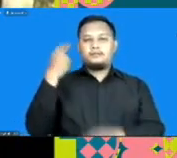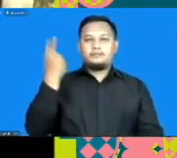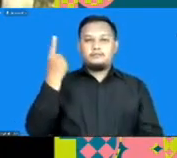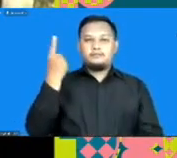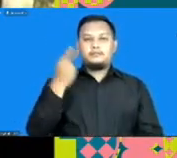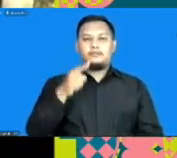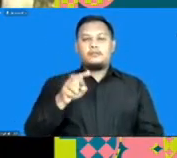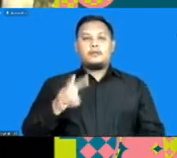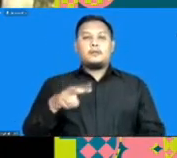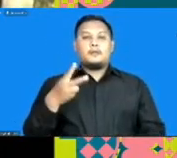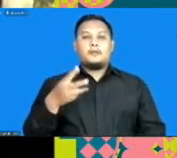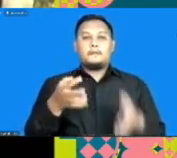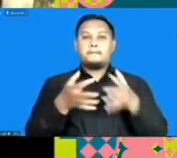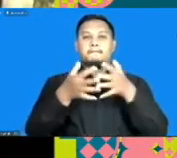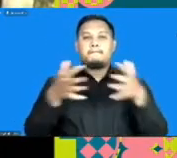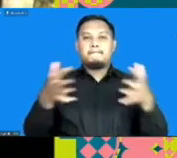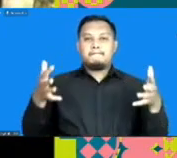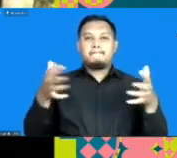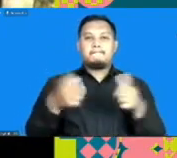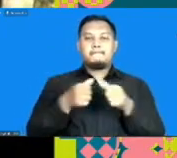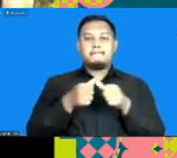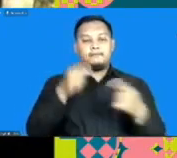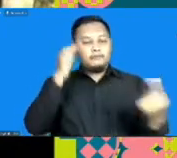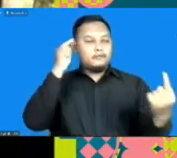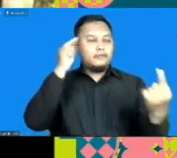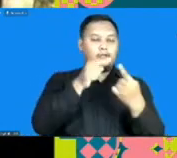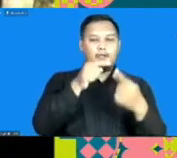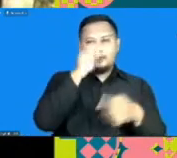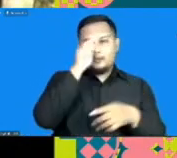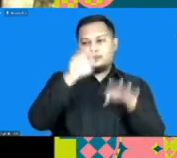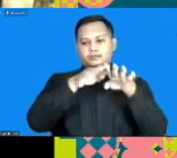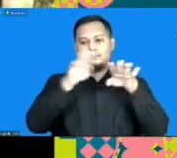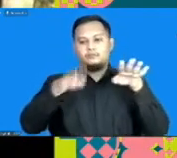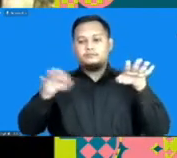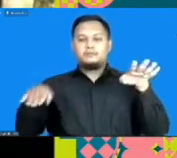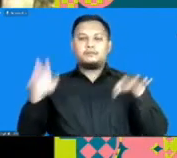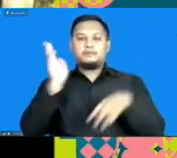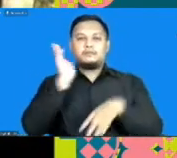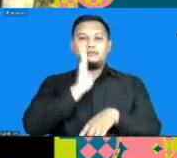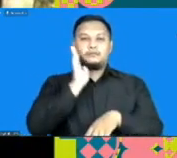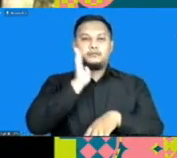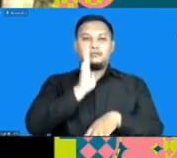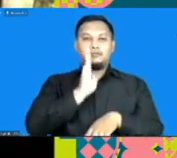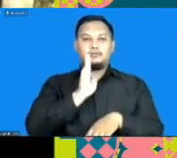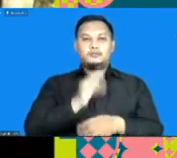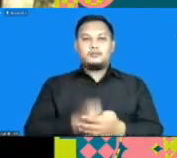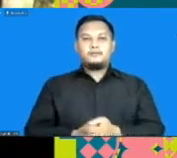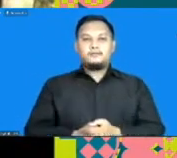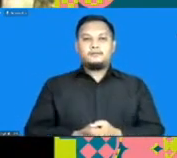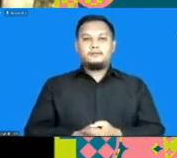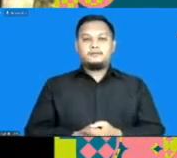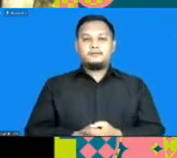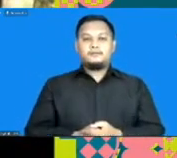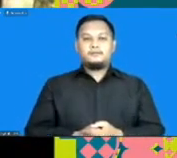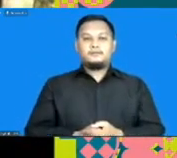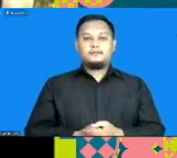youth. Having this exposure with thought leaders such as Mr.